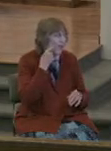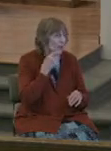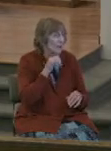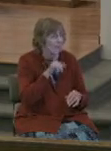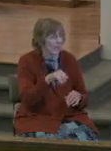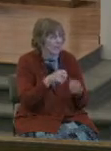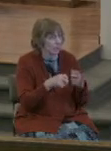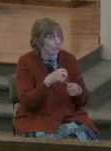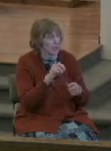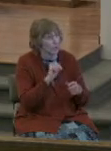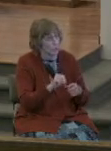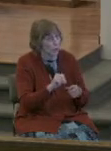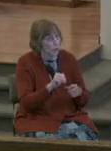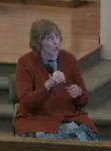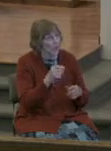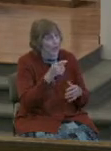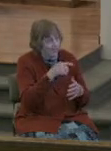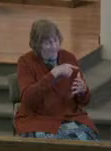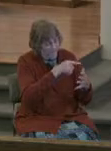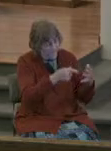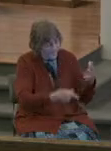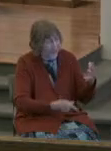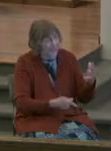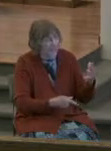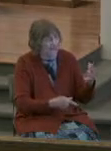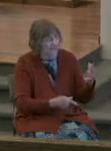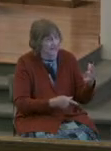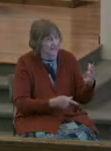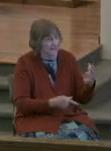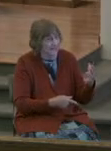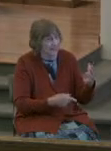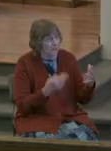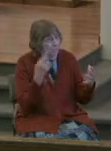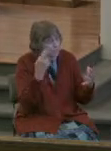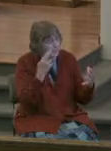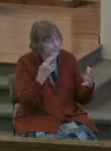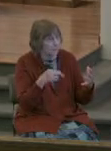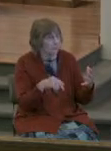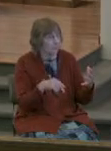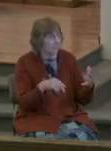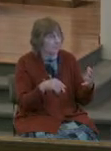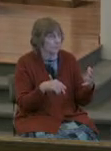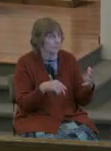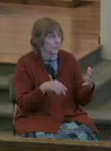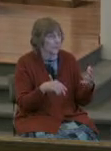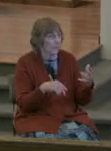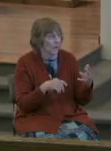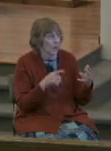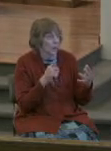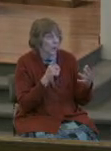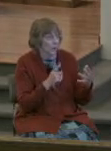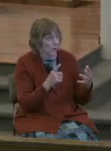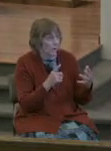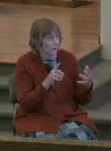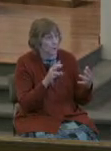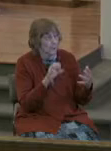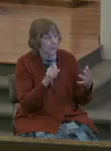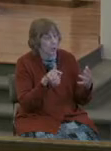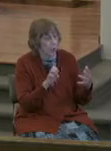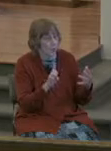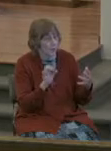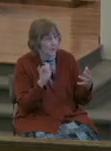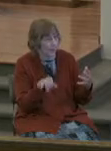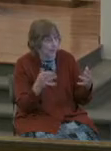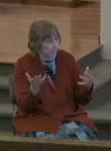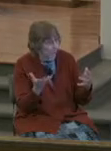These things are the symptoms. They're bad, but they're the symptoms of one root cause. And you know what that root